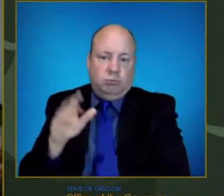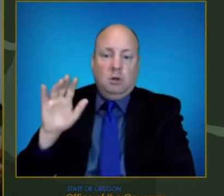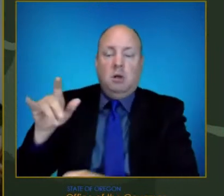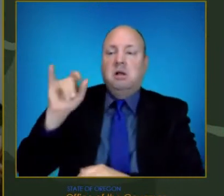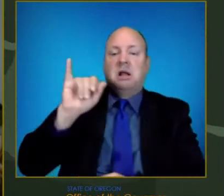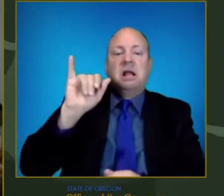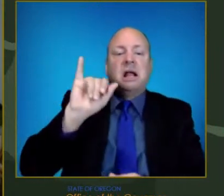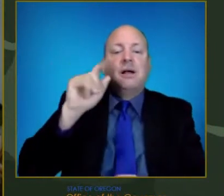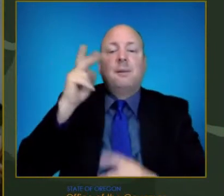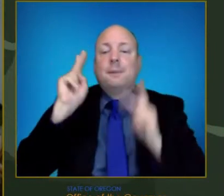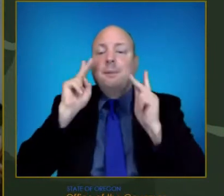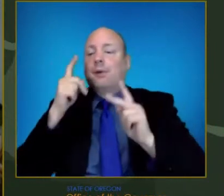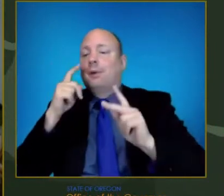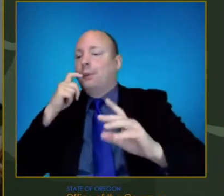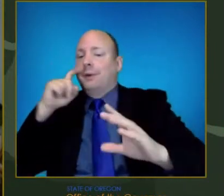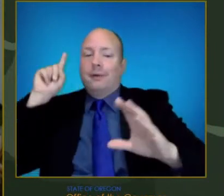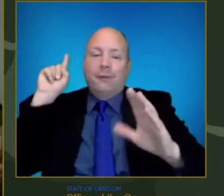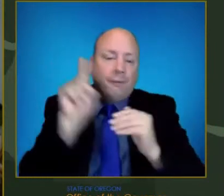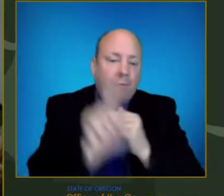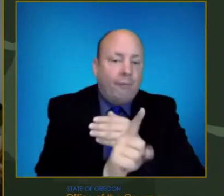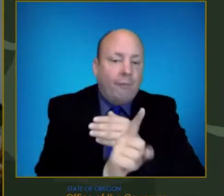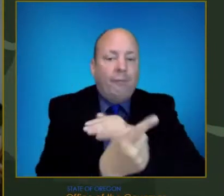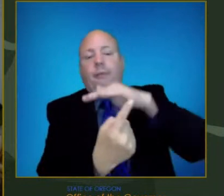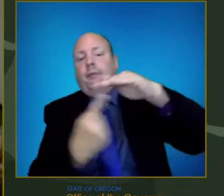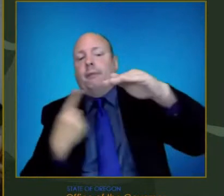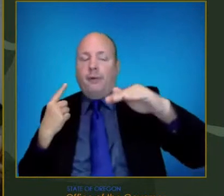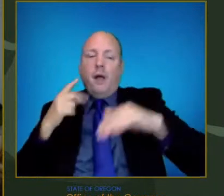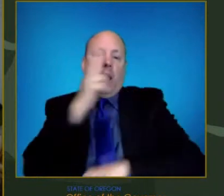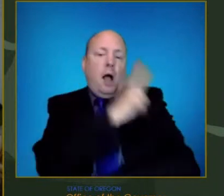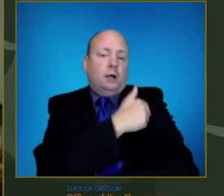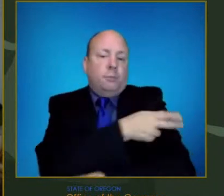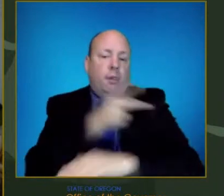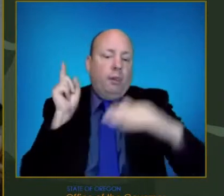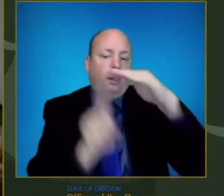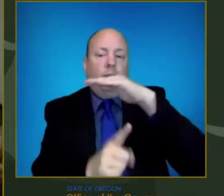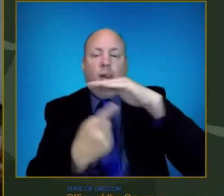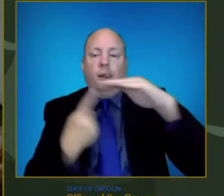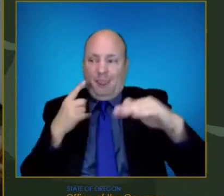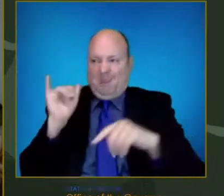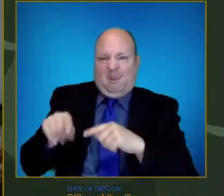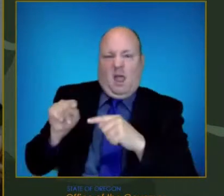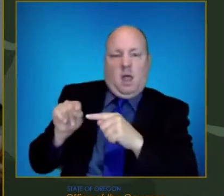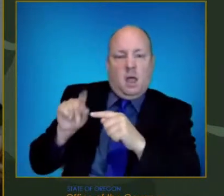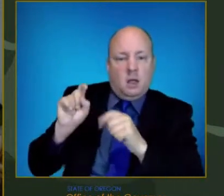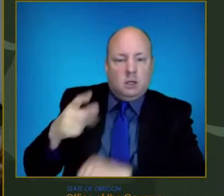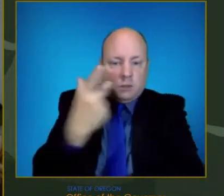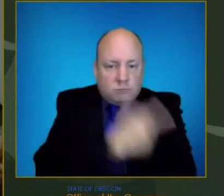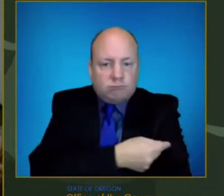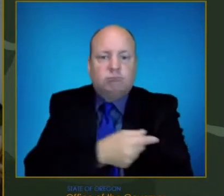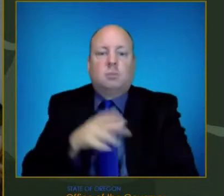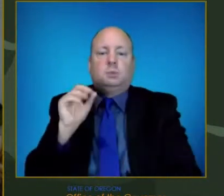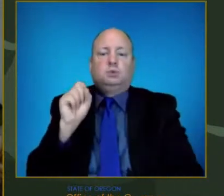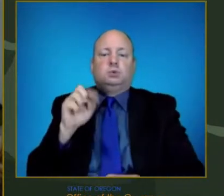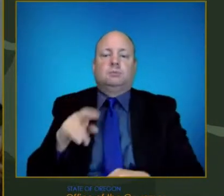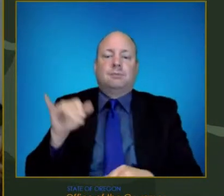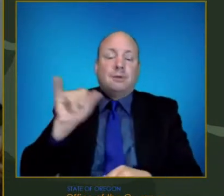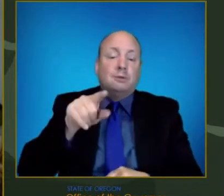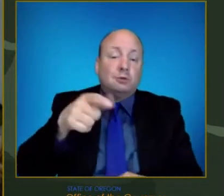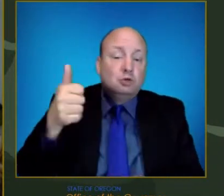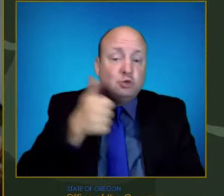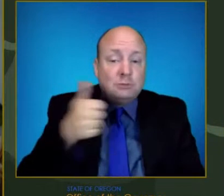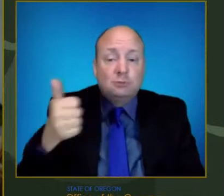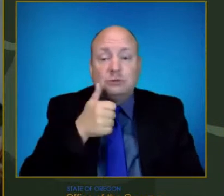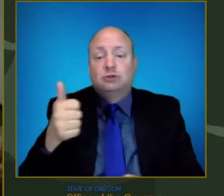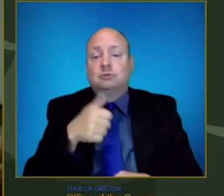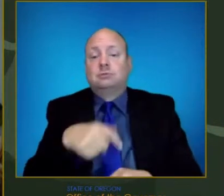programs, those who provide non-emergency medical transportation or work in hospices. We included those with intellectual